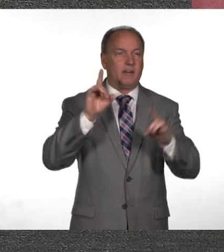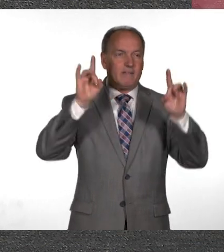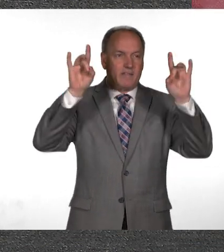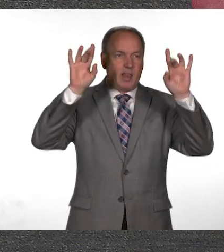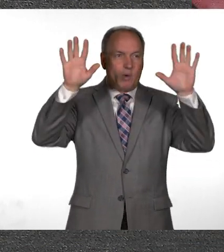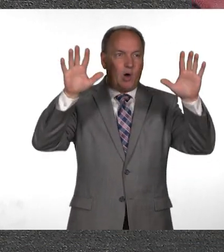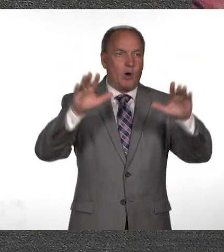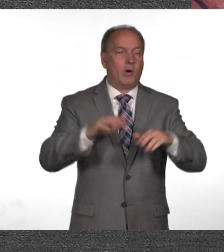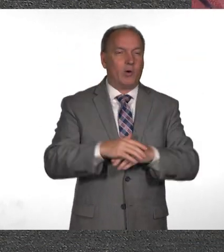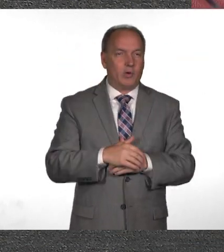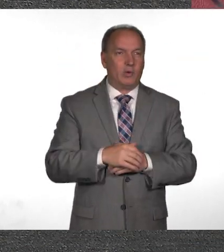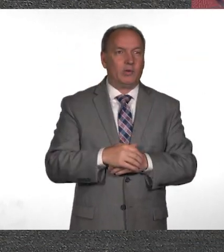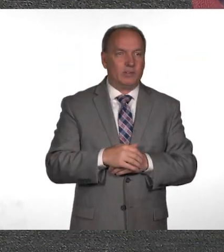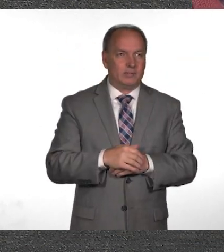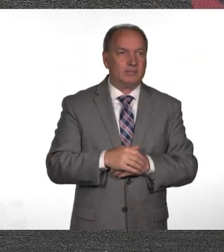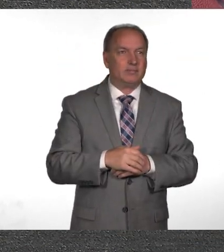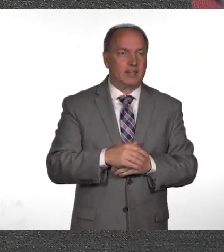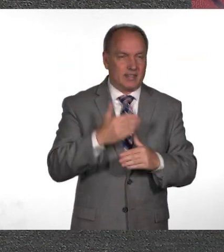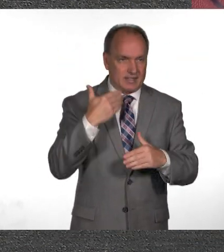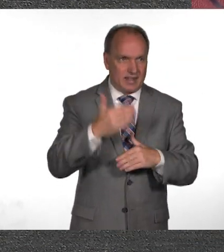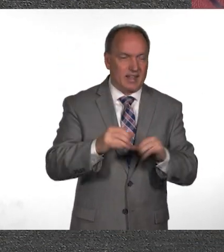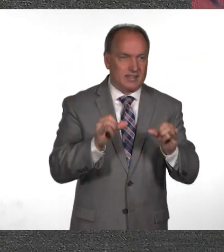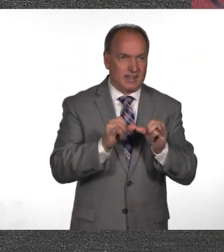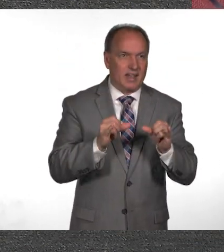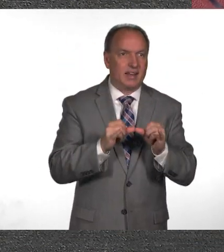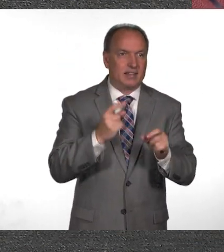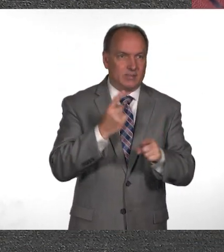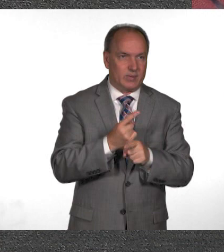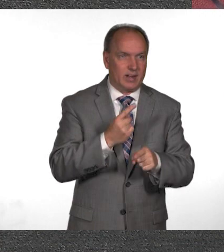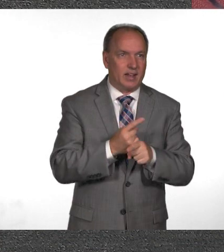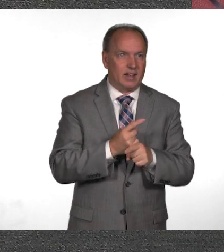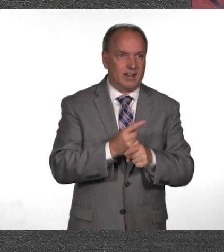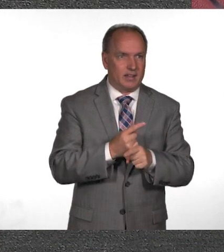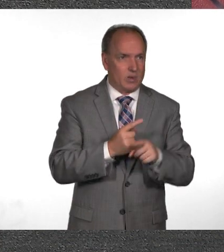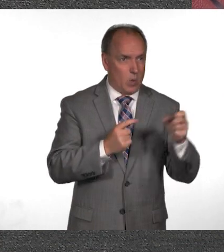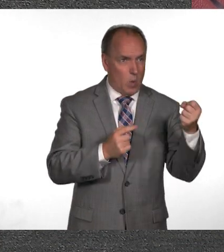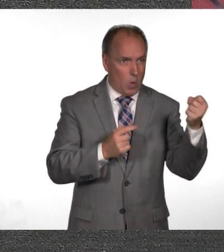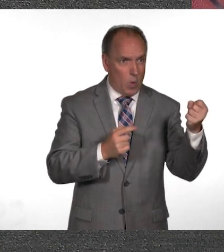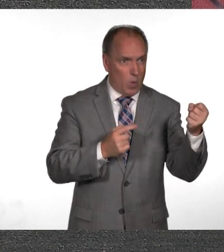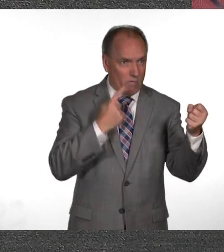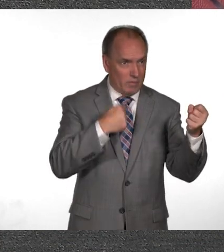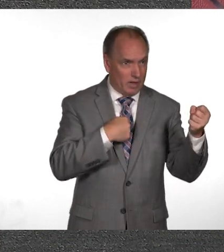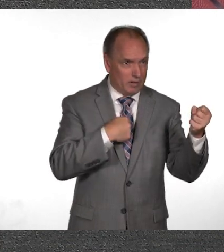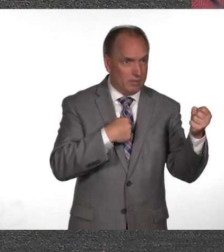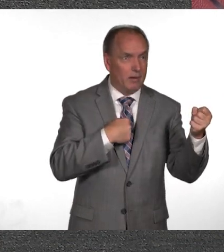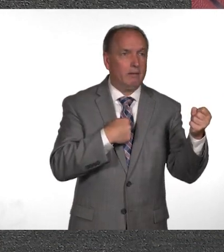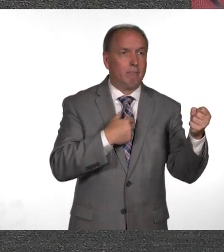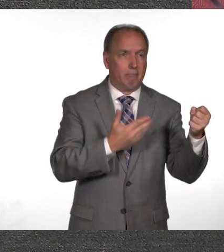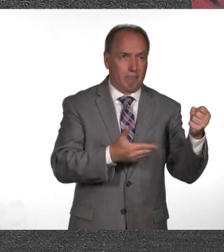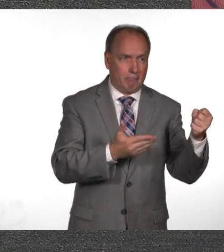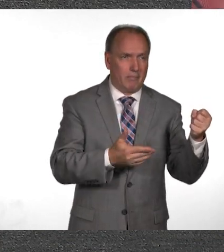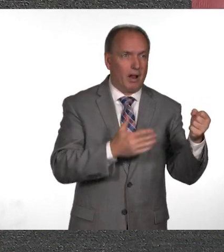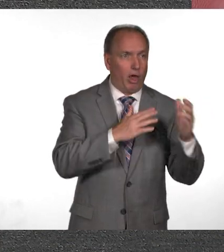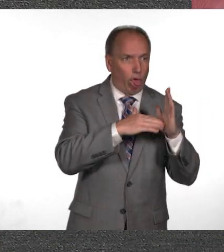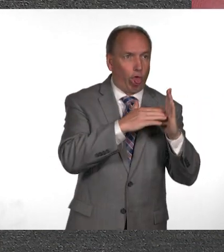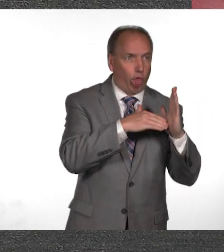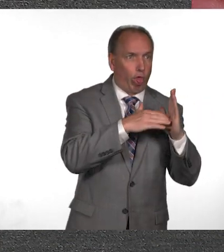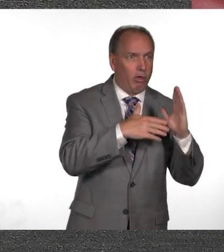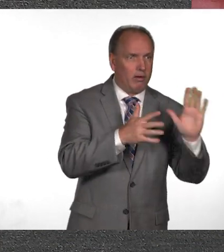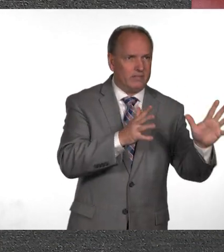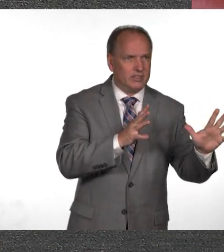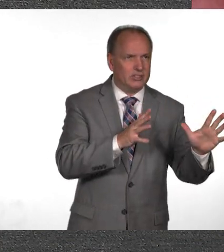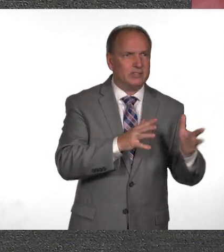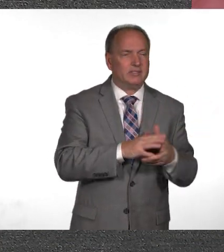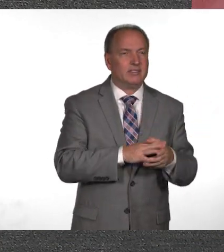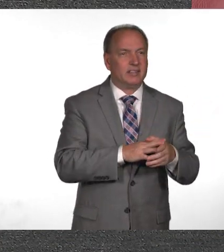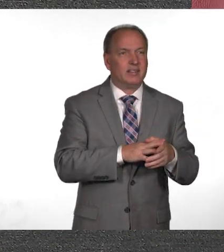the volleyball. I think that one would be the next ball. Oh, you want to hold that for me, Bingo? Quit licking it. Quit licking